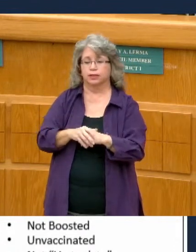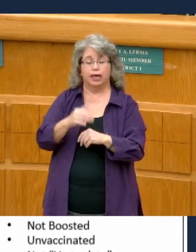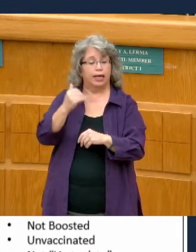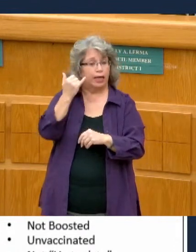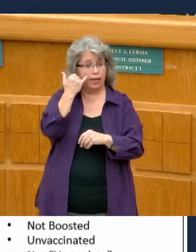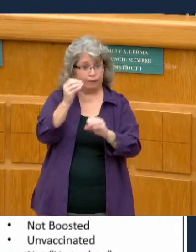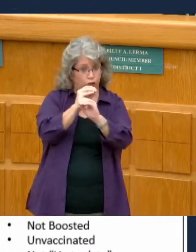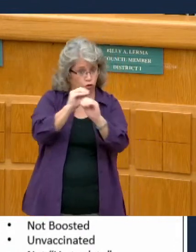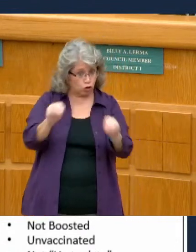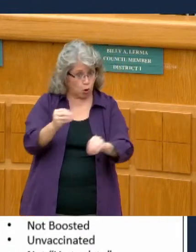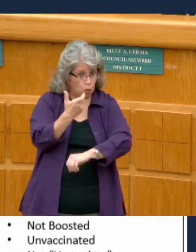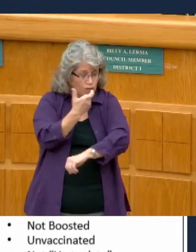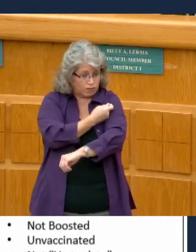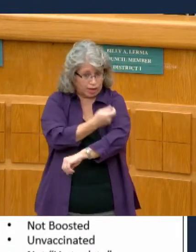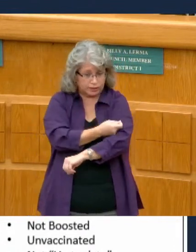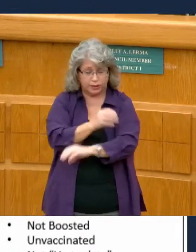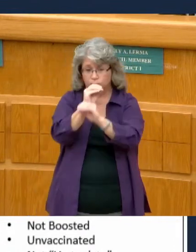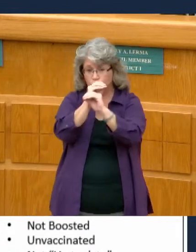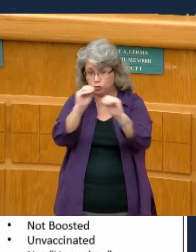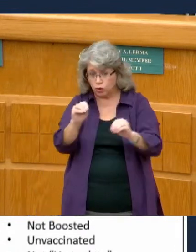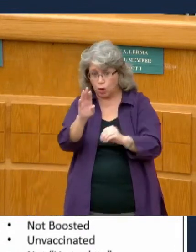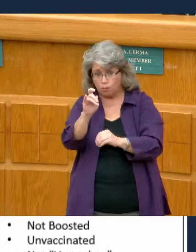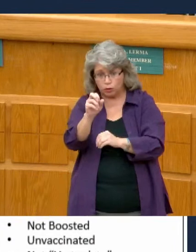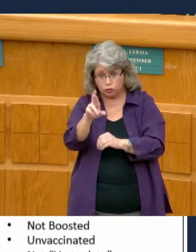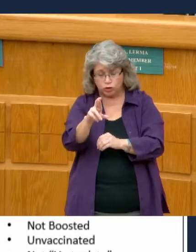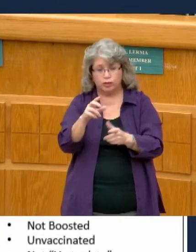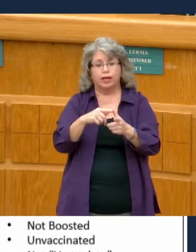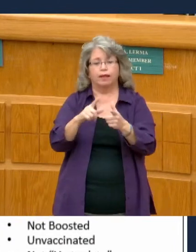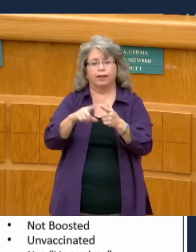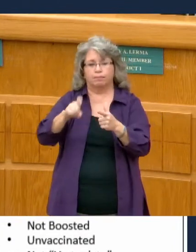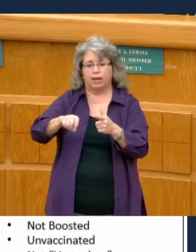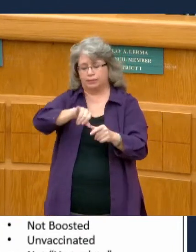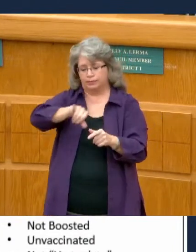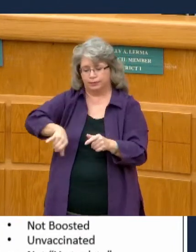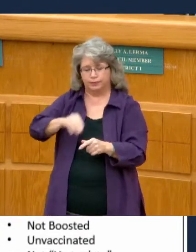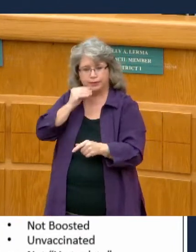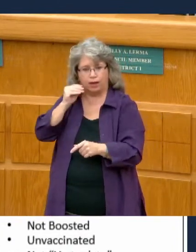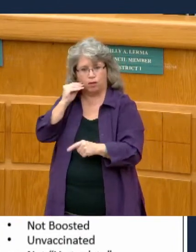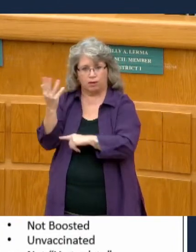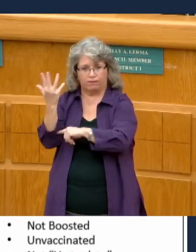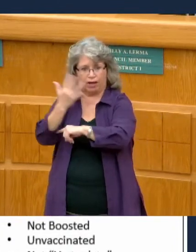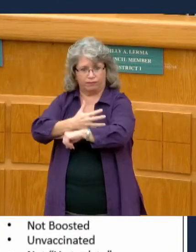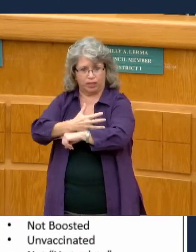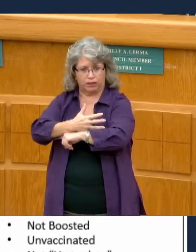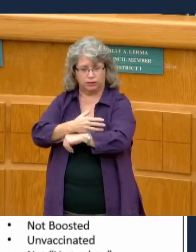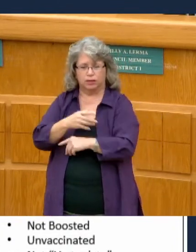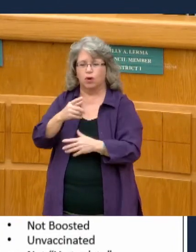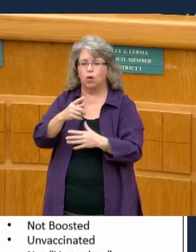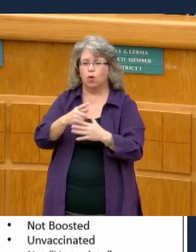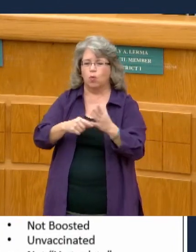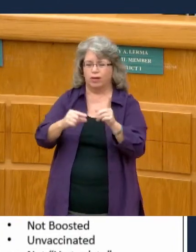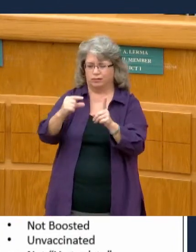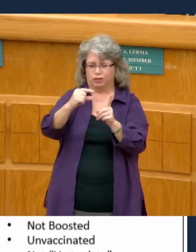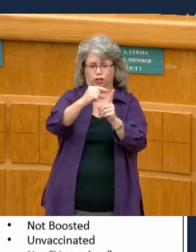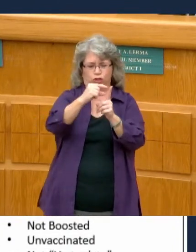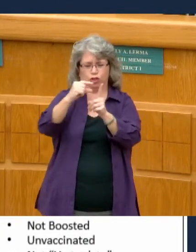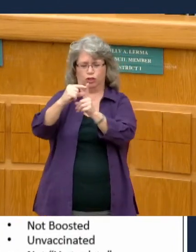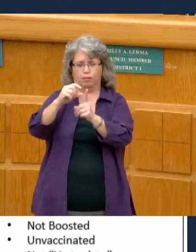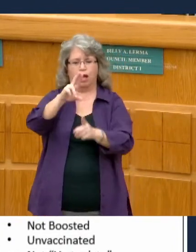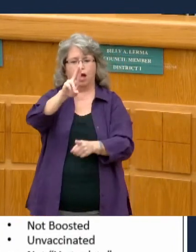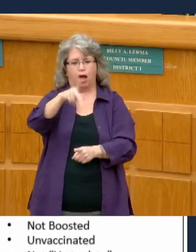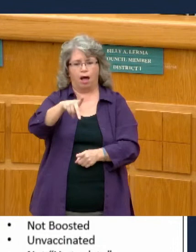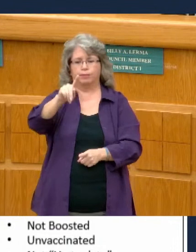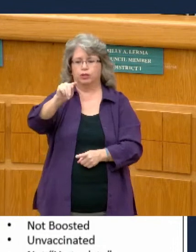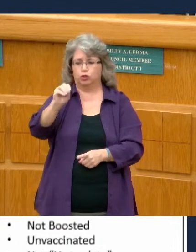vaccines, then you must stay home for 5 days in quarantine. And people ask me, what is up to date on the vaccines? So I